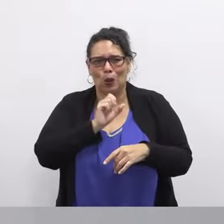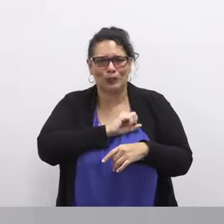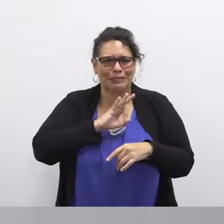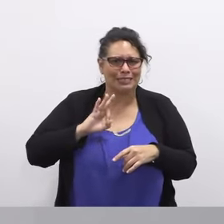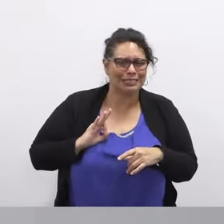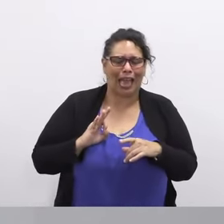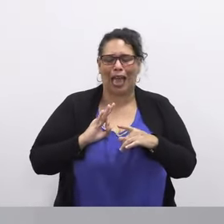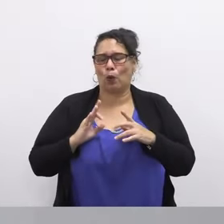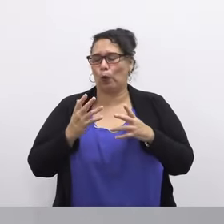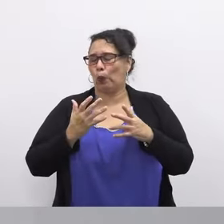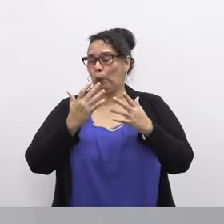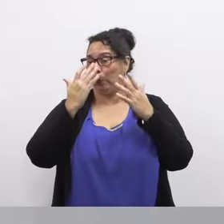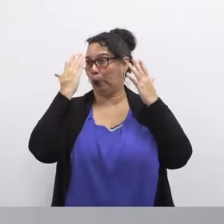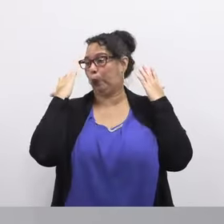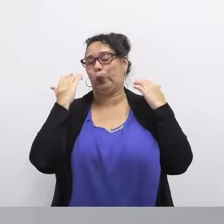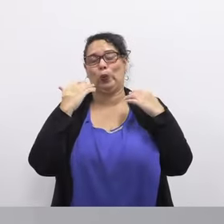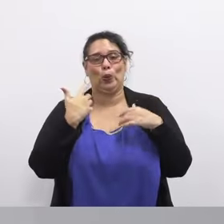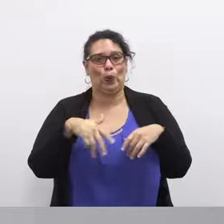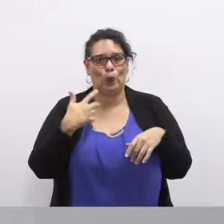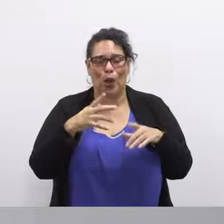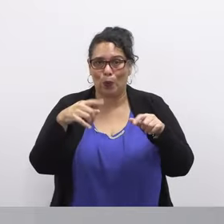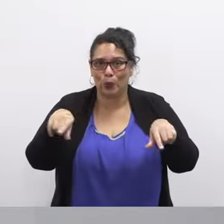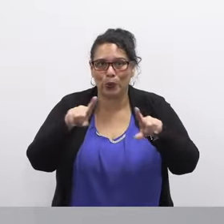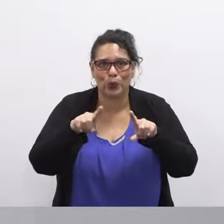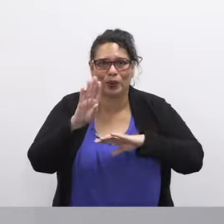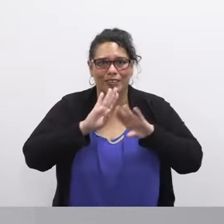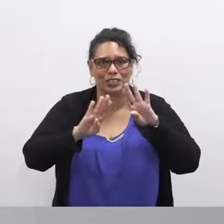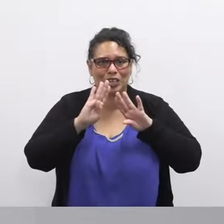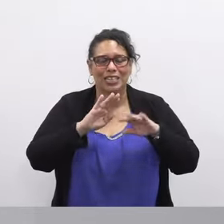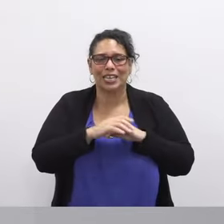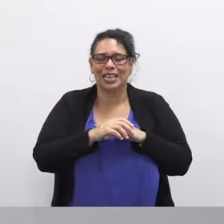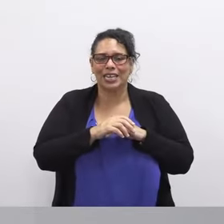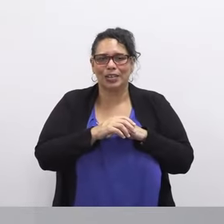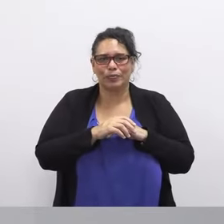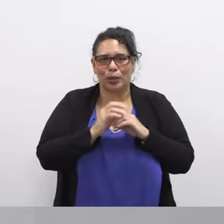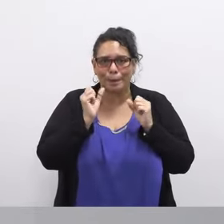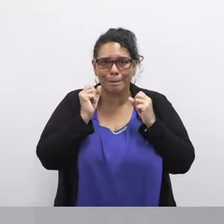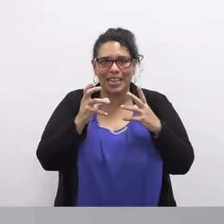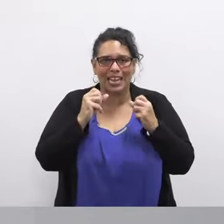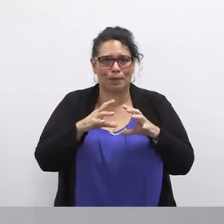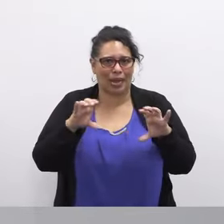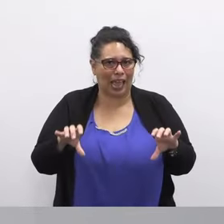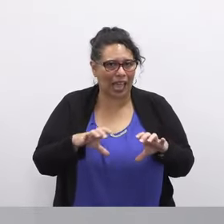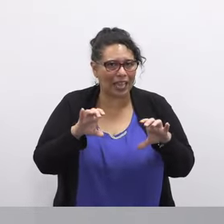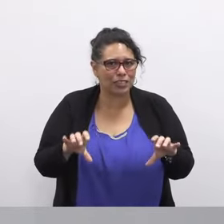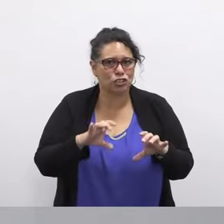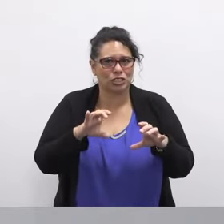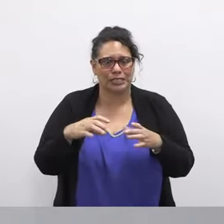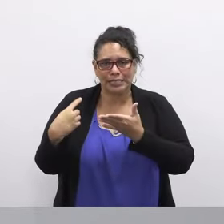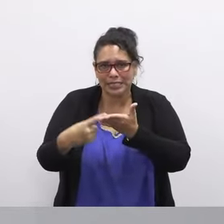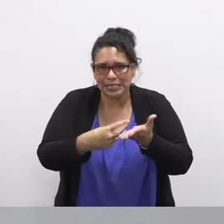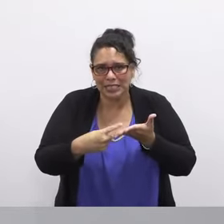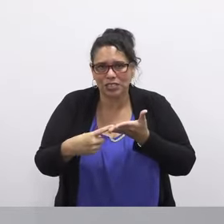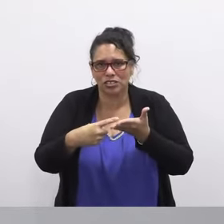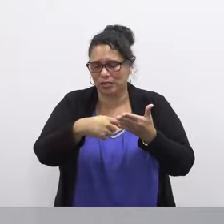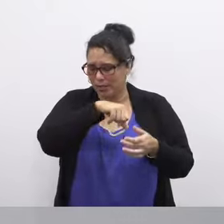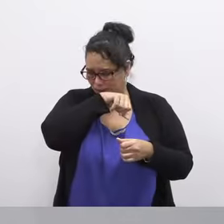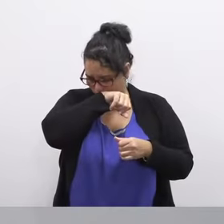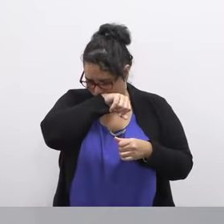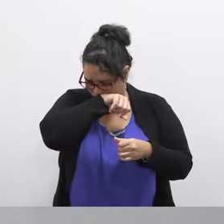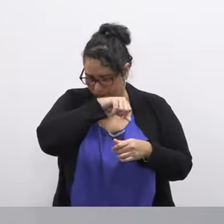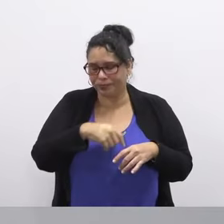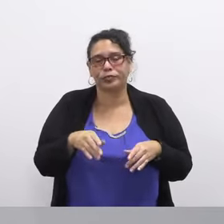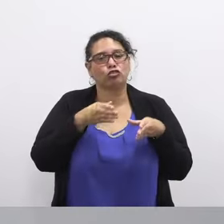with concerns and frustrations, that there are many, many, many actions, discussions,